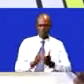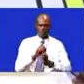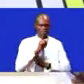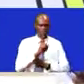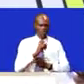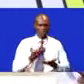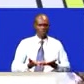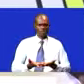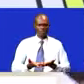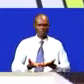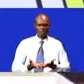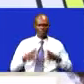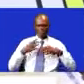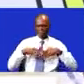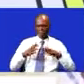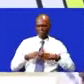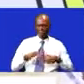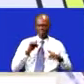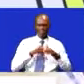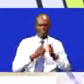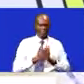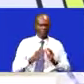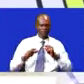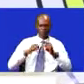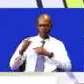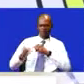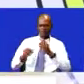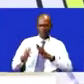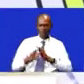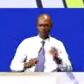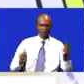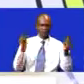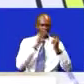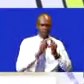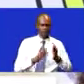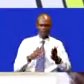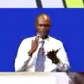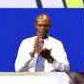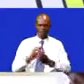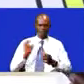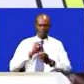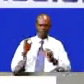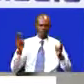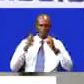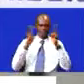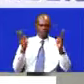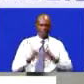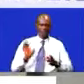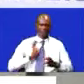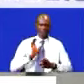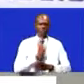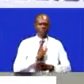one people, in the going to one destiny. That is our motto as a commission.